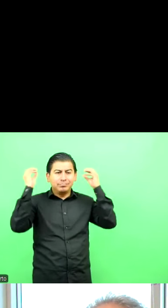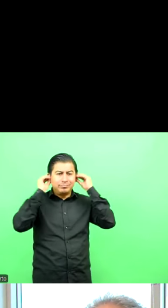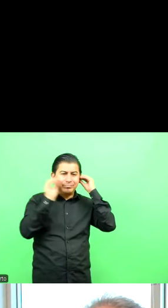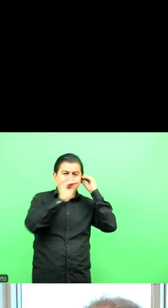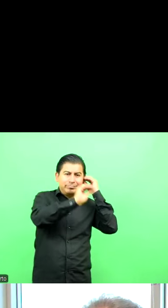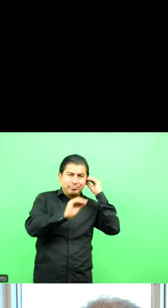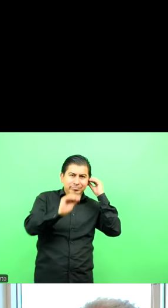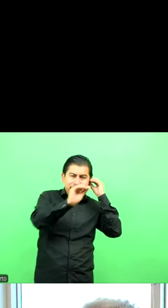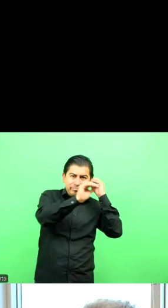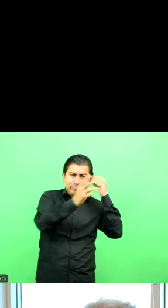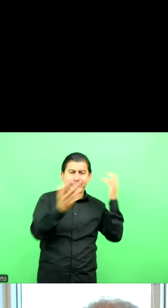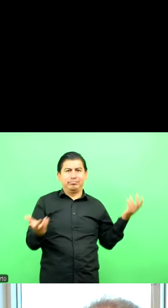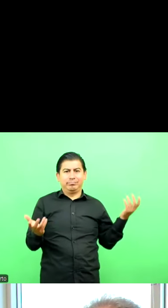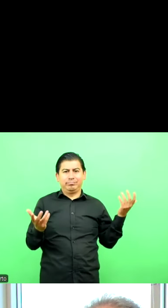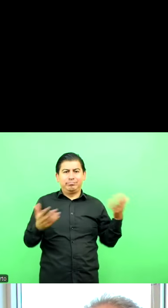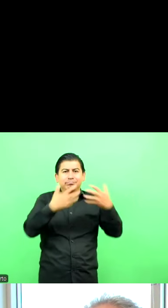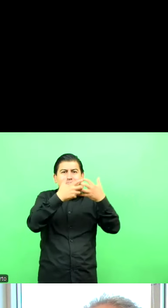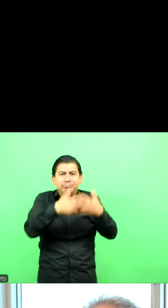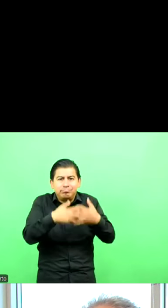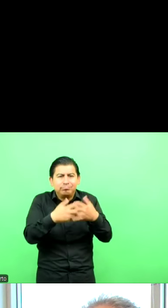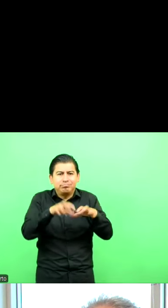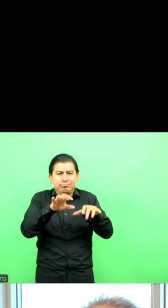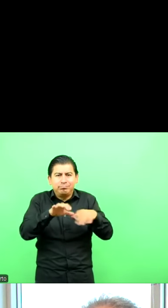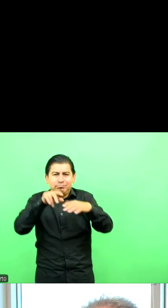and services. Once we put,